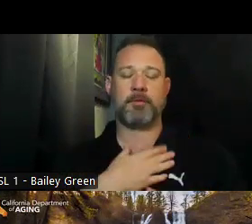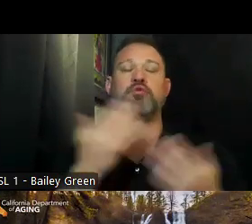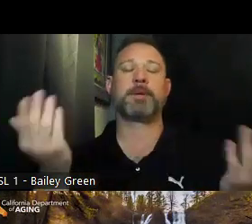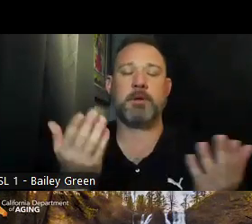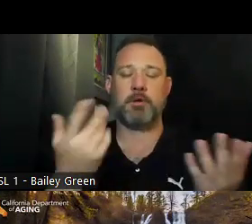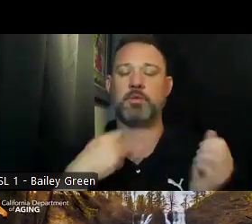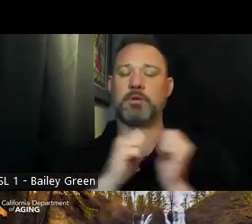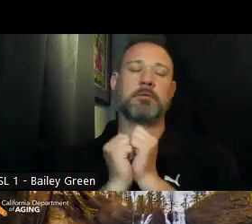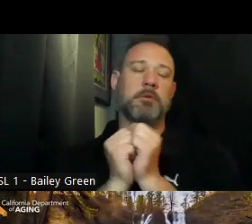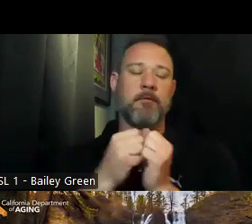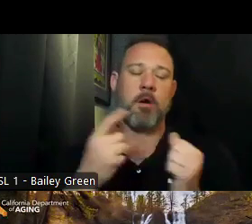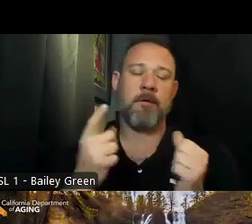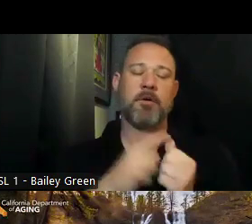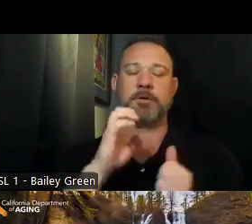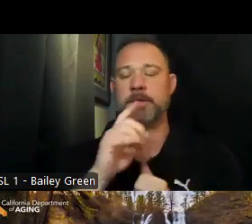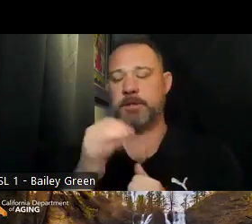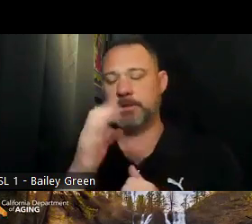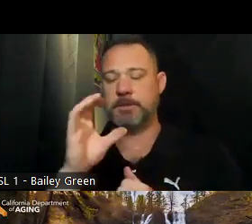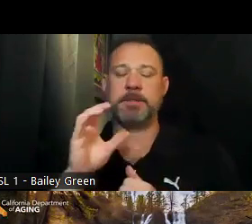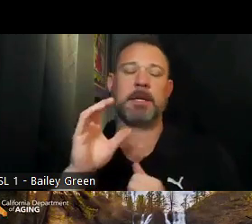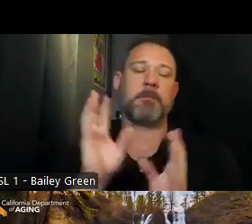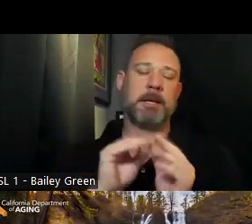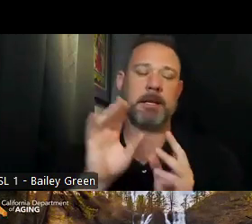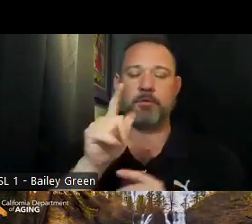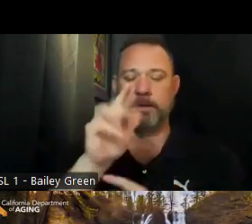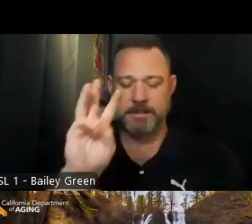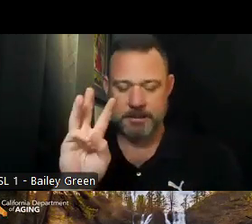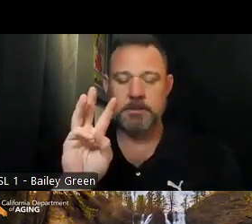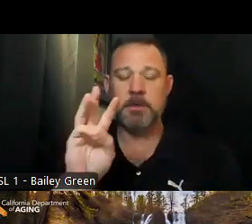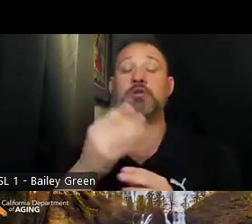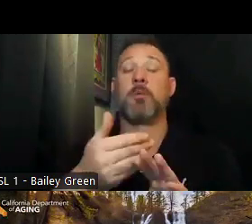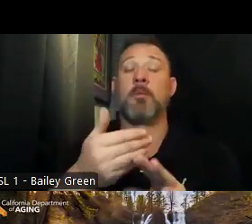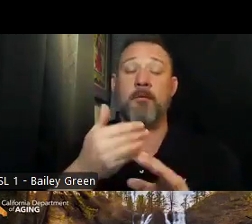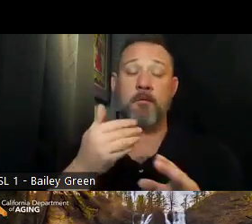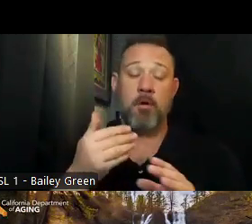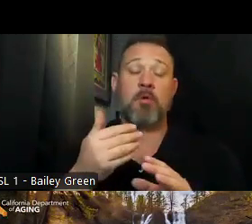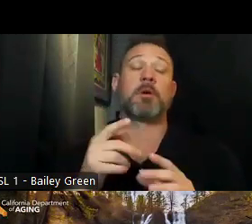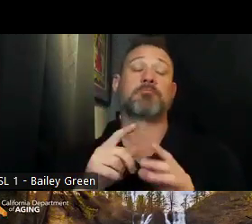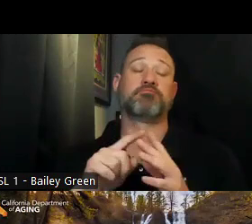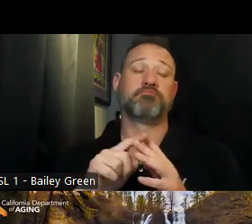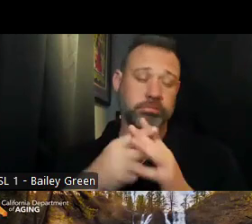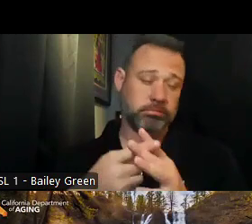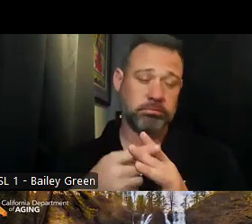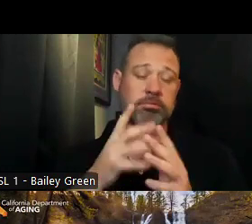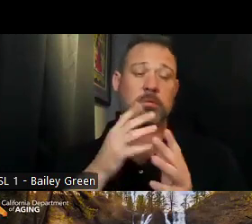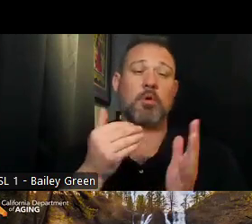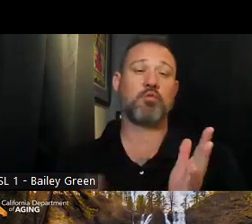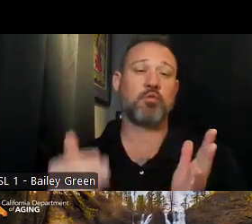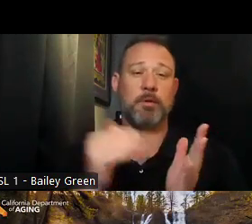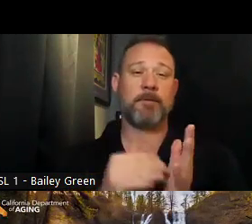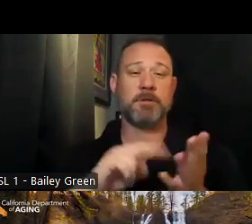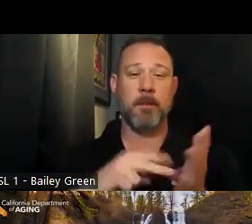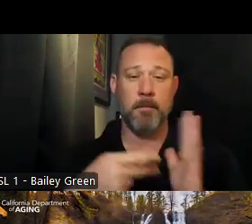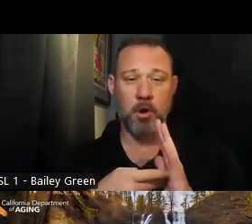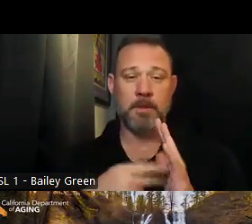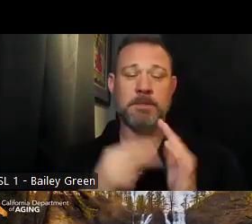first 2026 EDJCC meeting. So before we delve into today's agenda, I'd like to take a moment to revisit the council purpose and